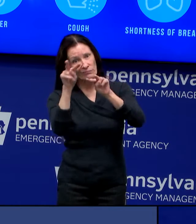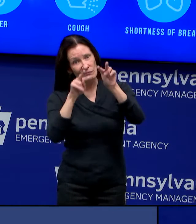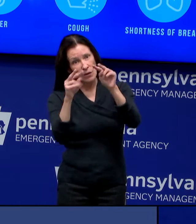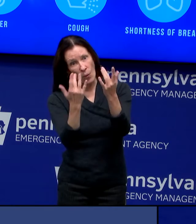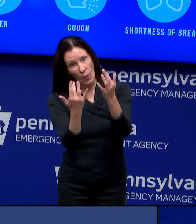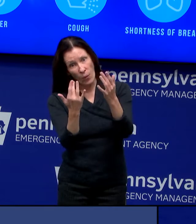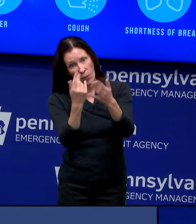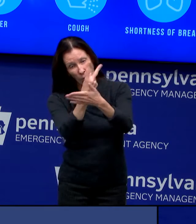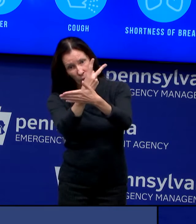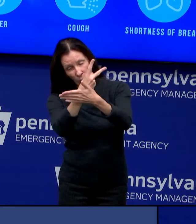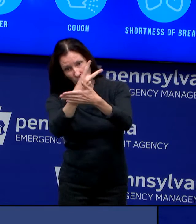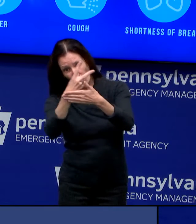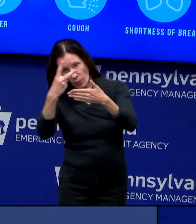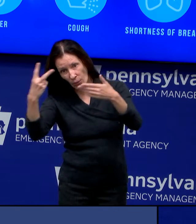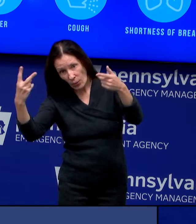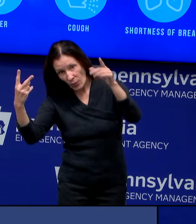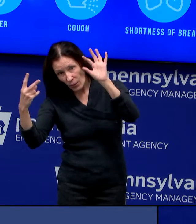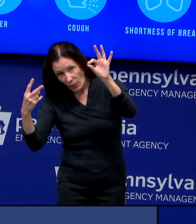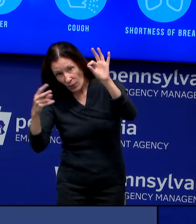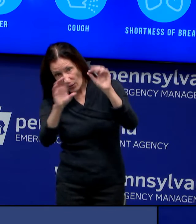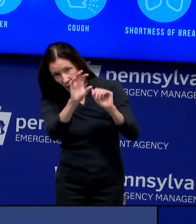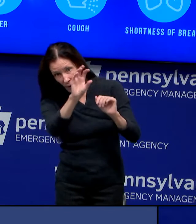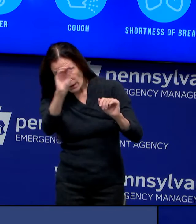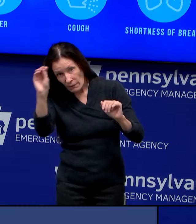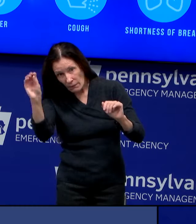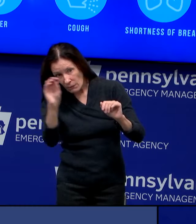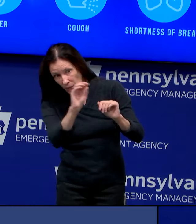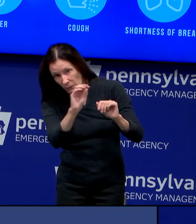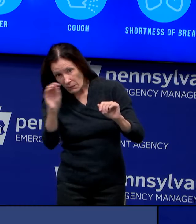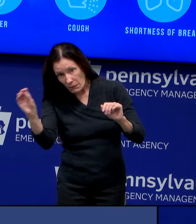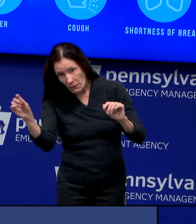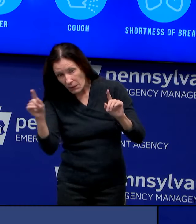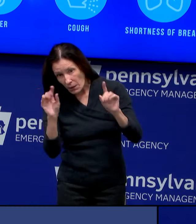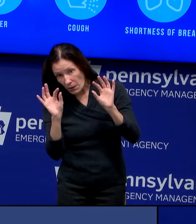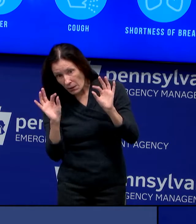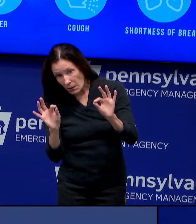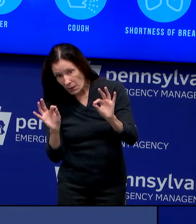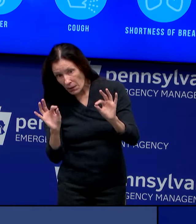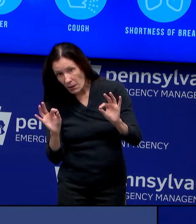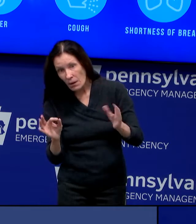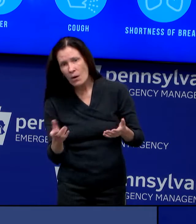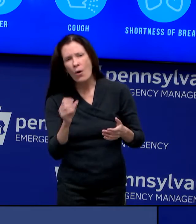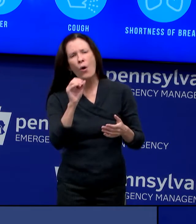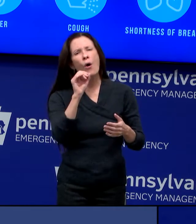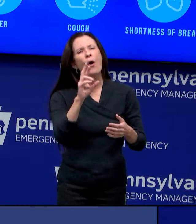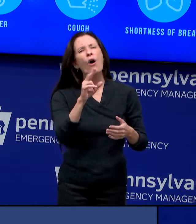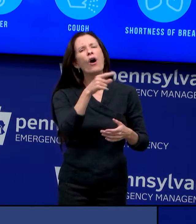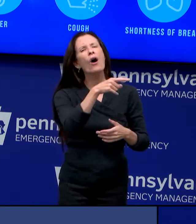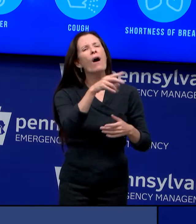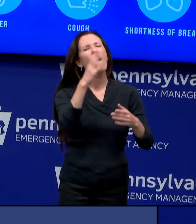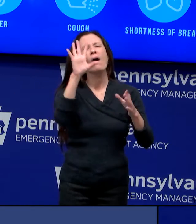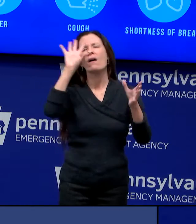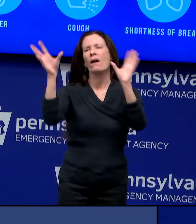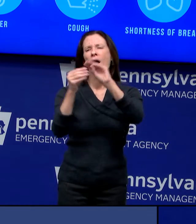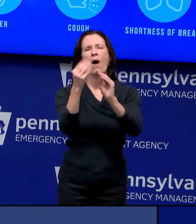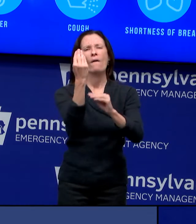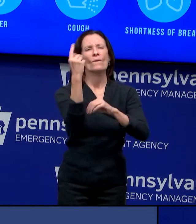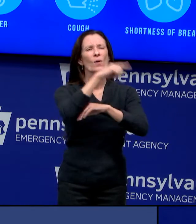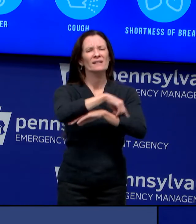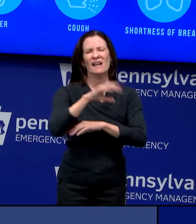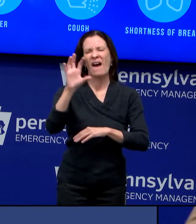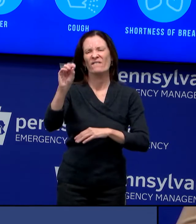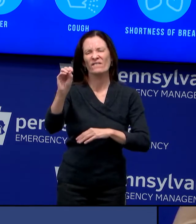over that time? In other words, we are calculating one number that is an average of those during the last 14 days.